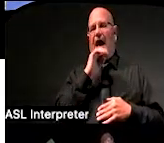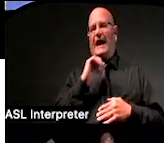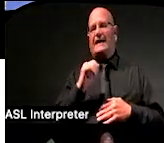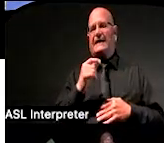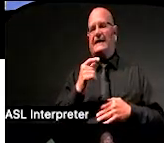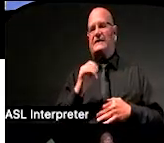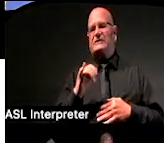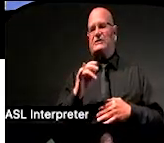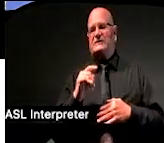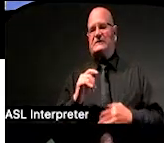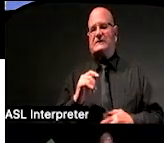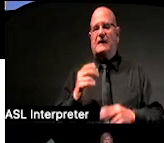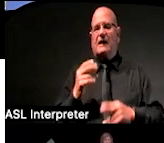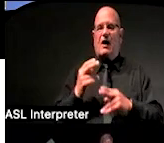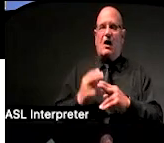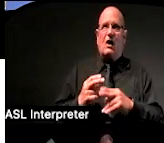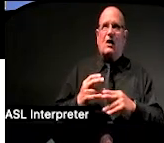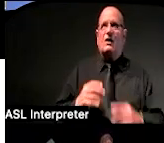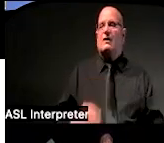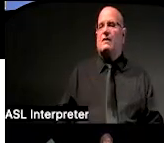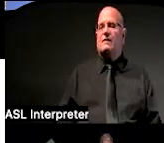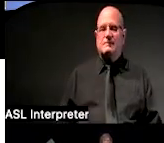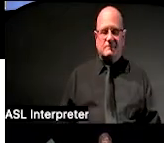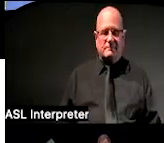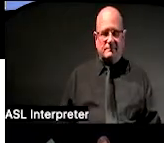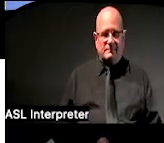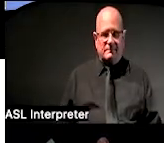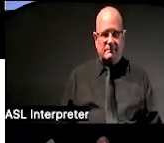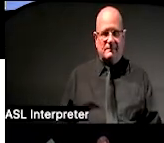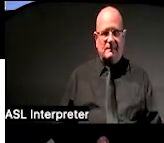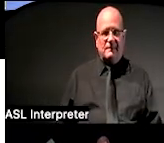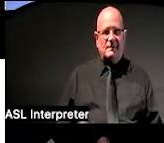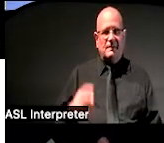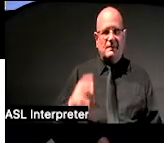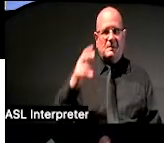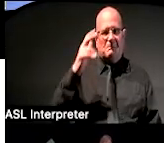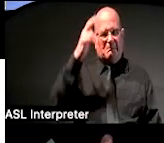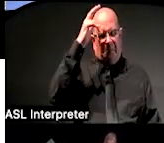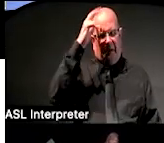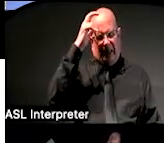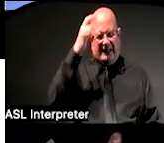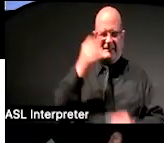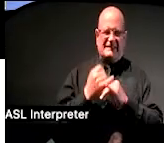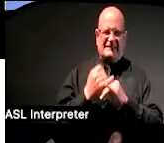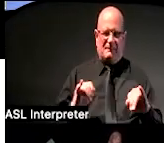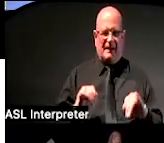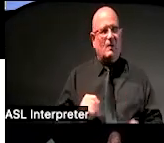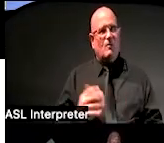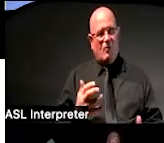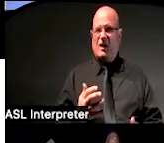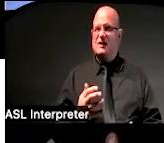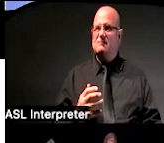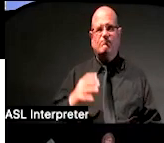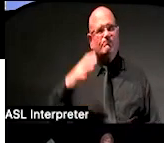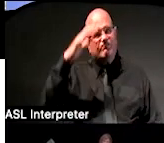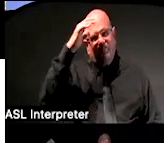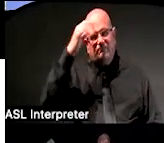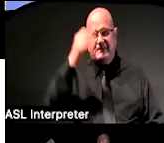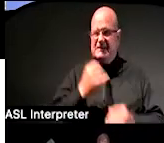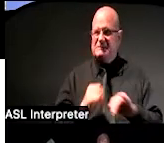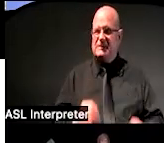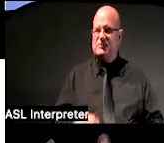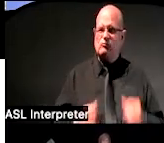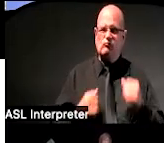they are, I've coined a term, I call it malicious independence. The desire to remain independent is so